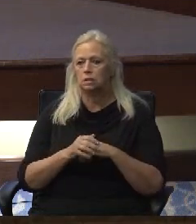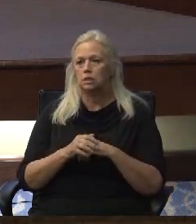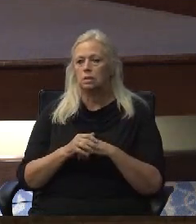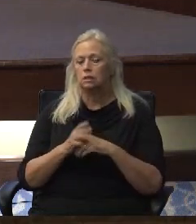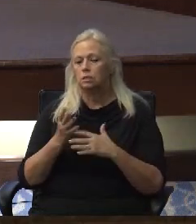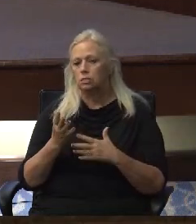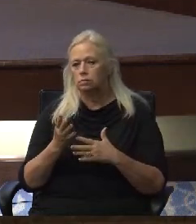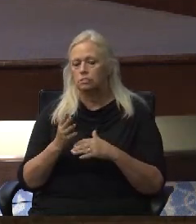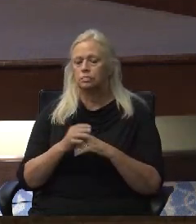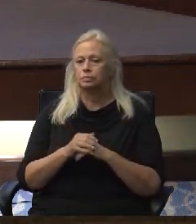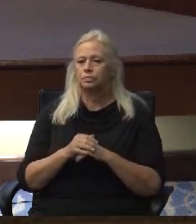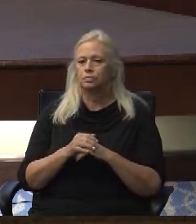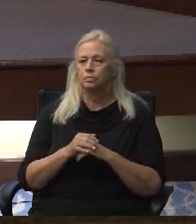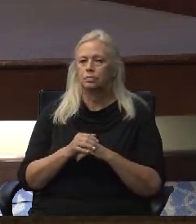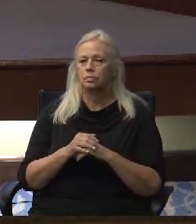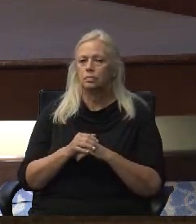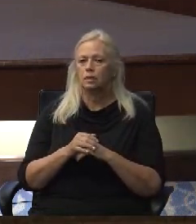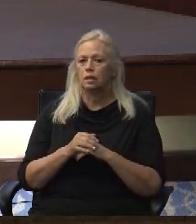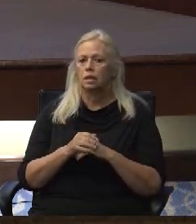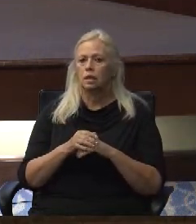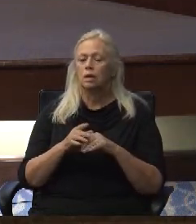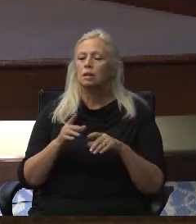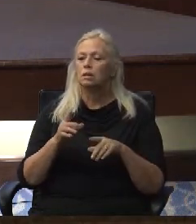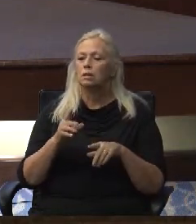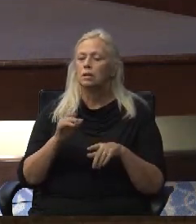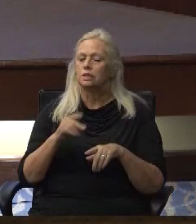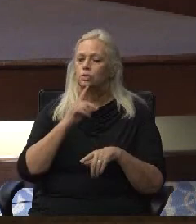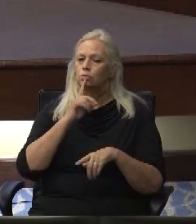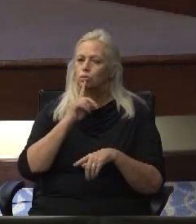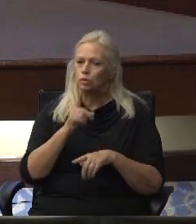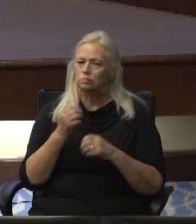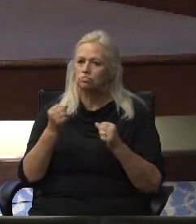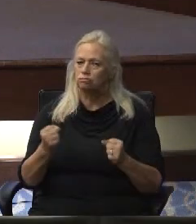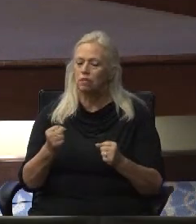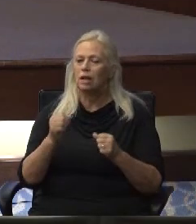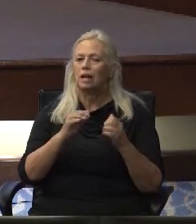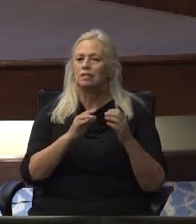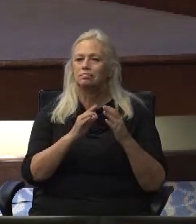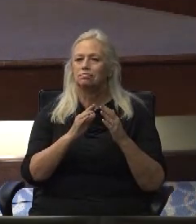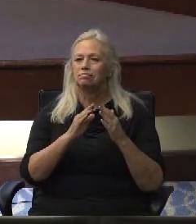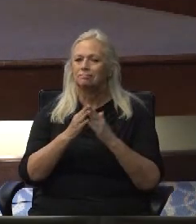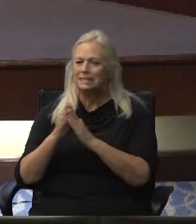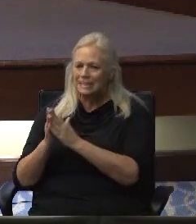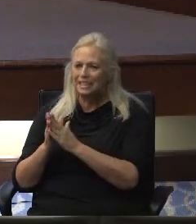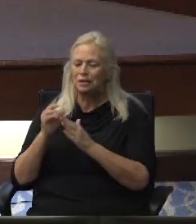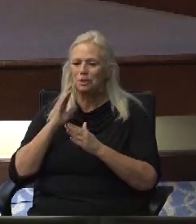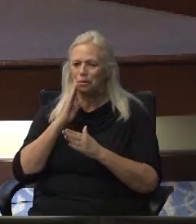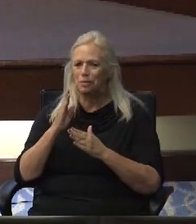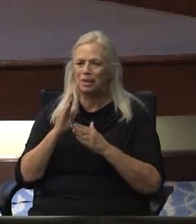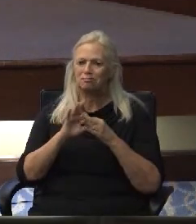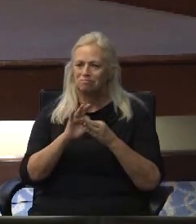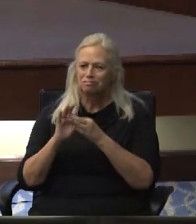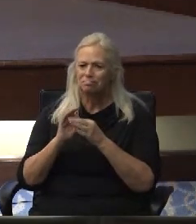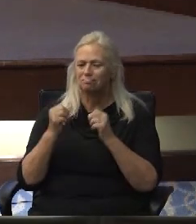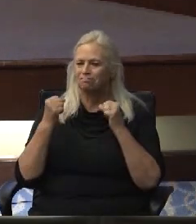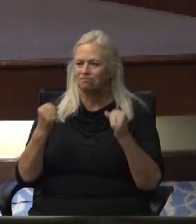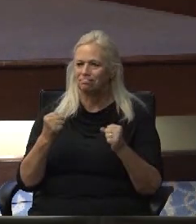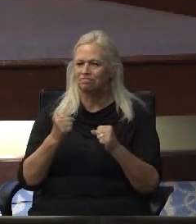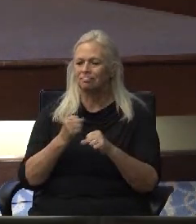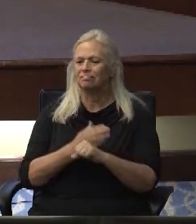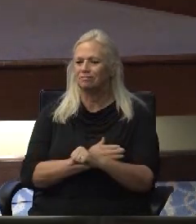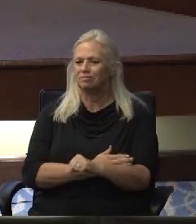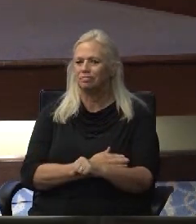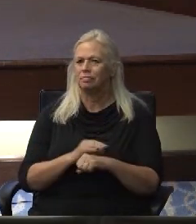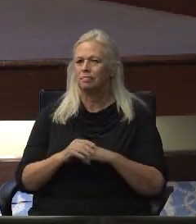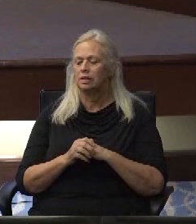heavily. Again, as was mentioned, this is a resilient city, and I know we're going to get through this together. And I thank you for your time today. Mayor